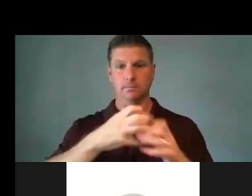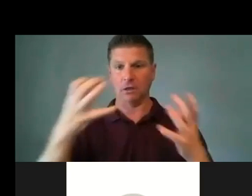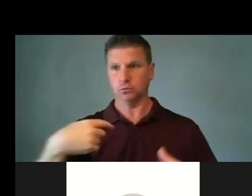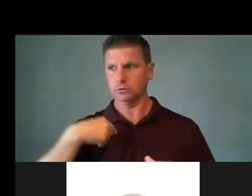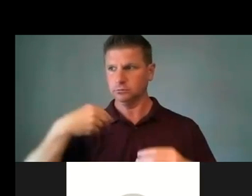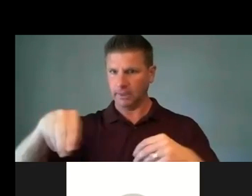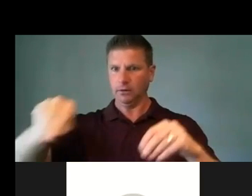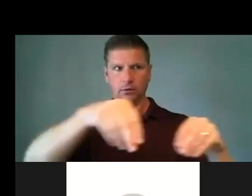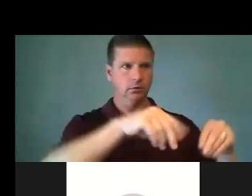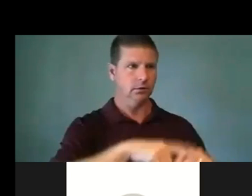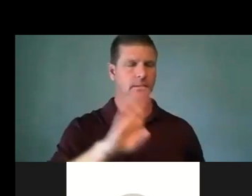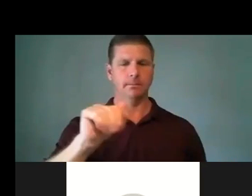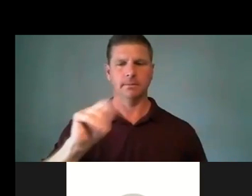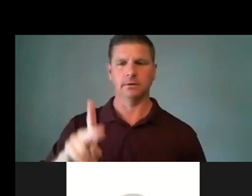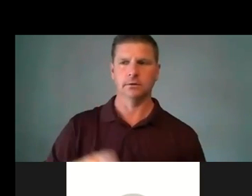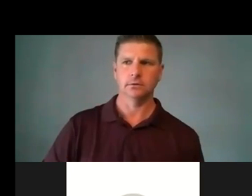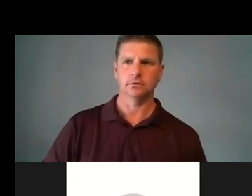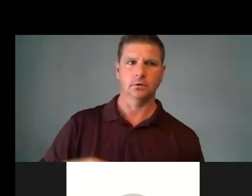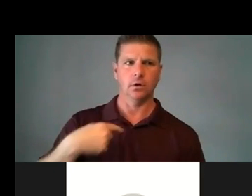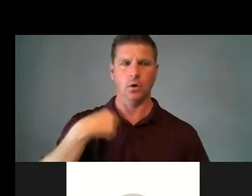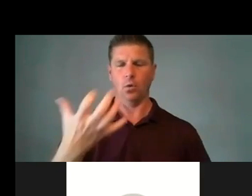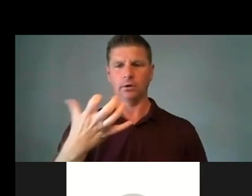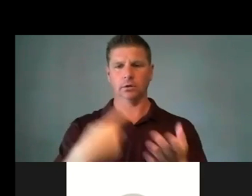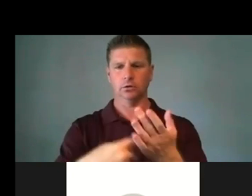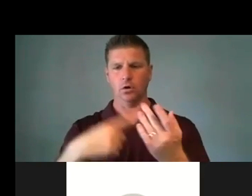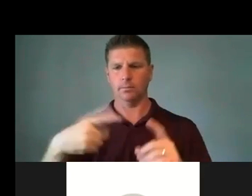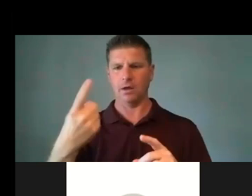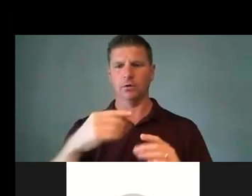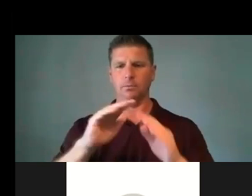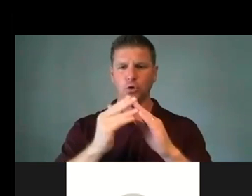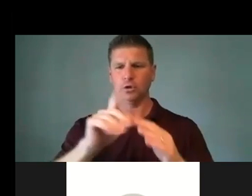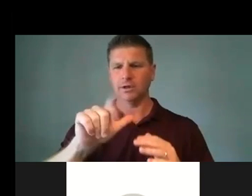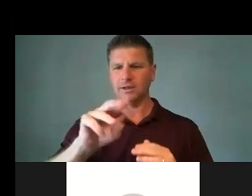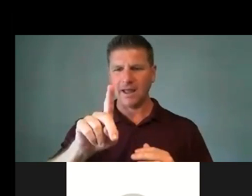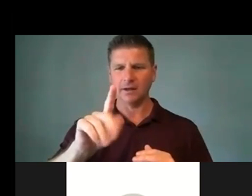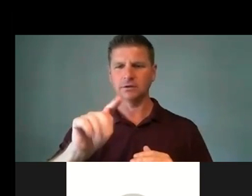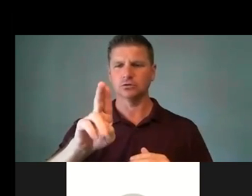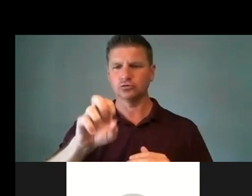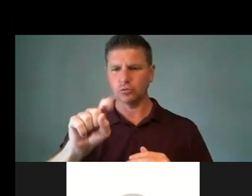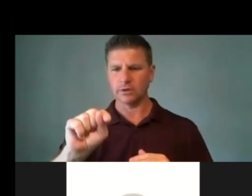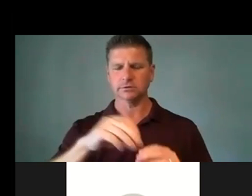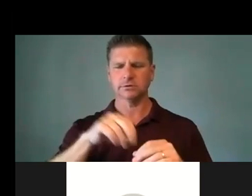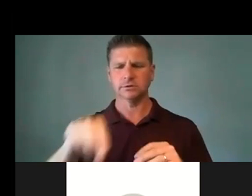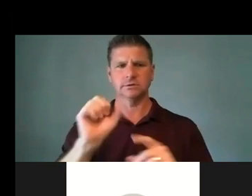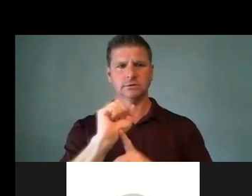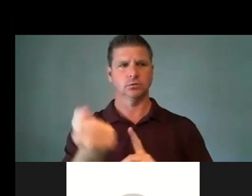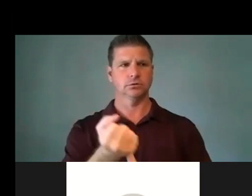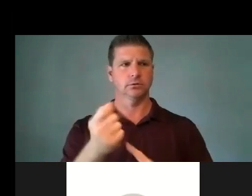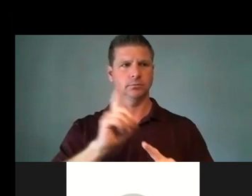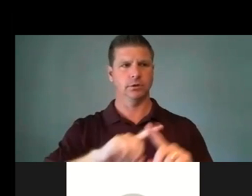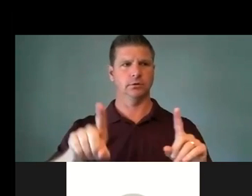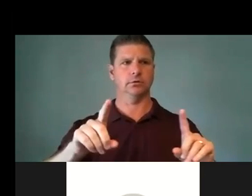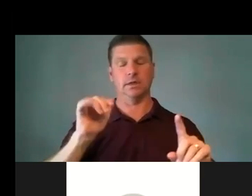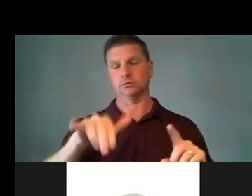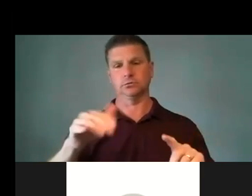are. I'd love to talk about a community land trust in this situation, but that's kind of where I